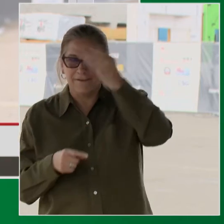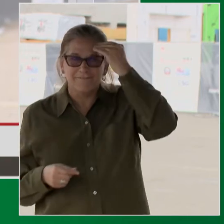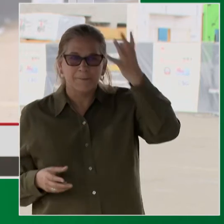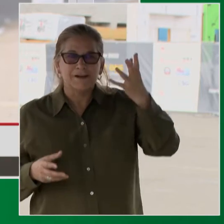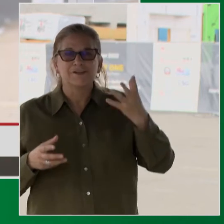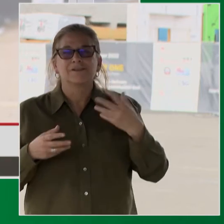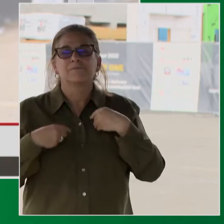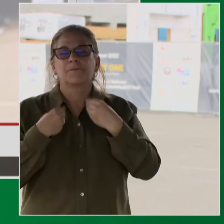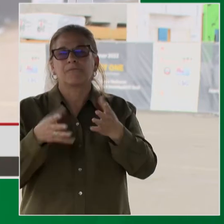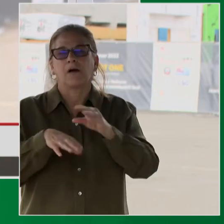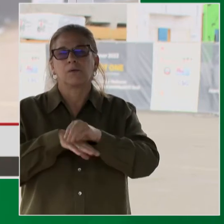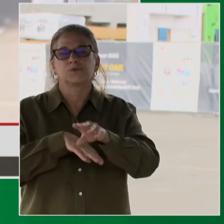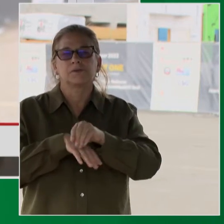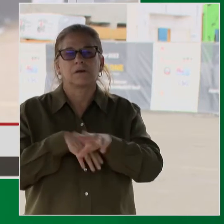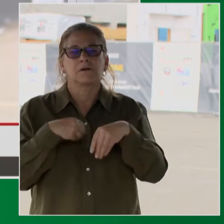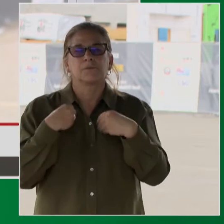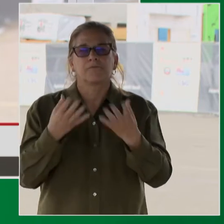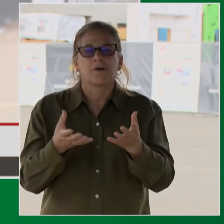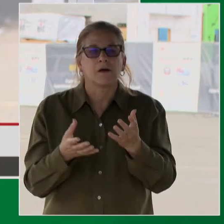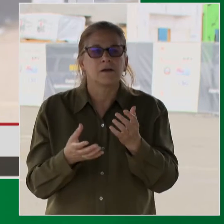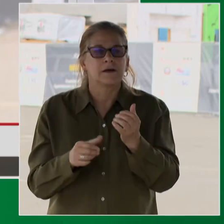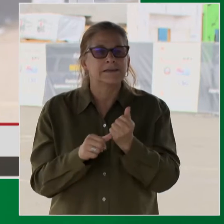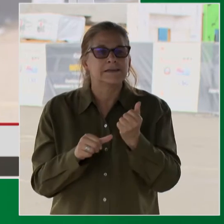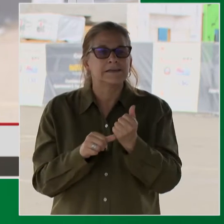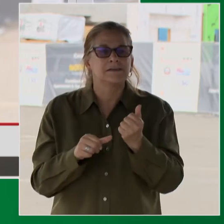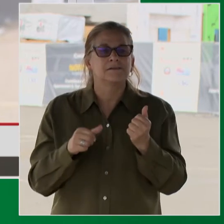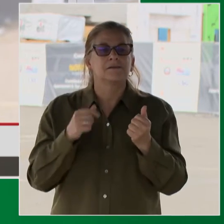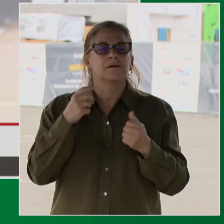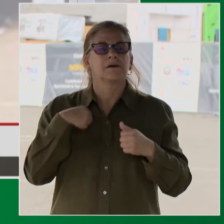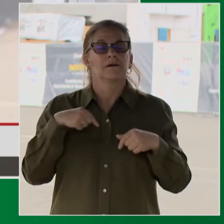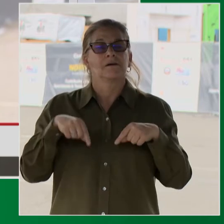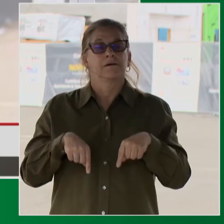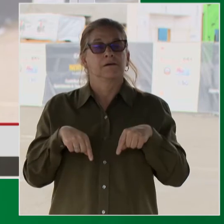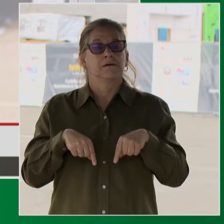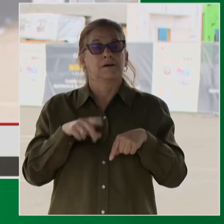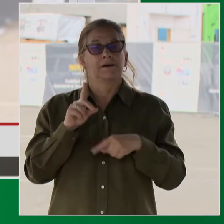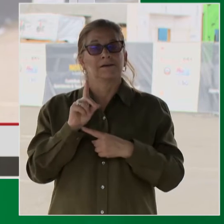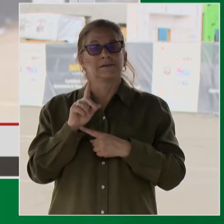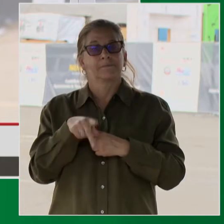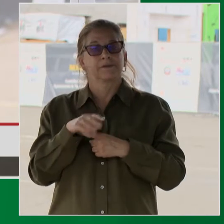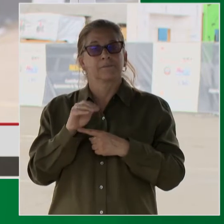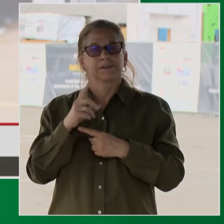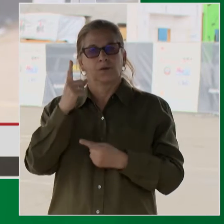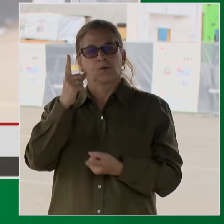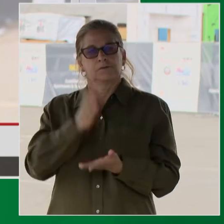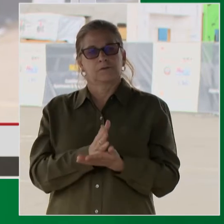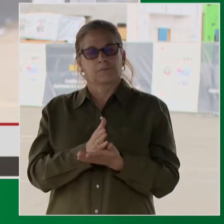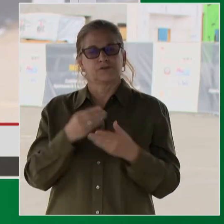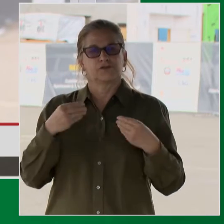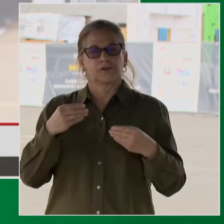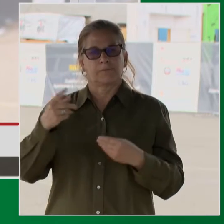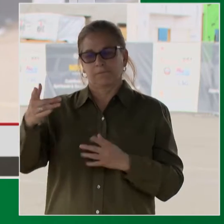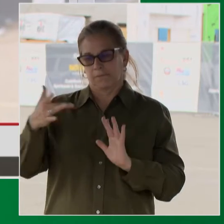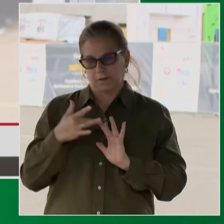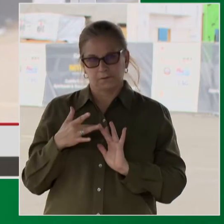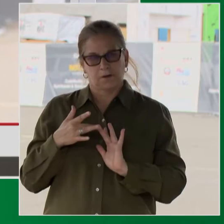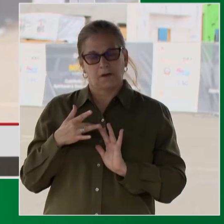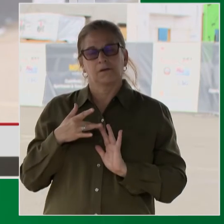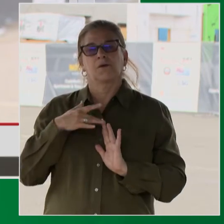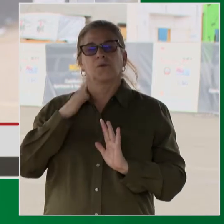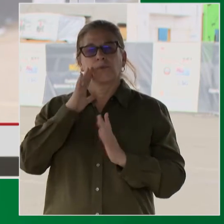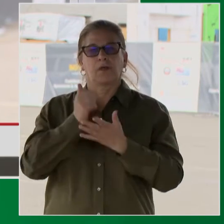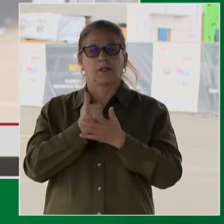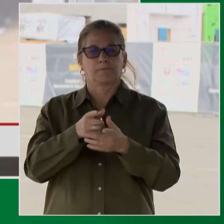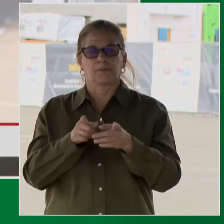that partner that can really help an organization navigate what they need, because in each place we've seen that those food providers might have